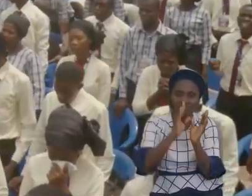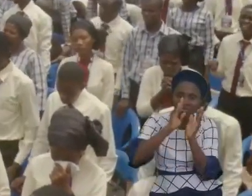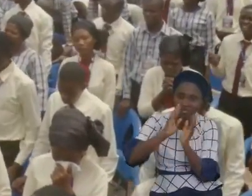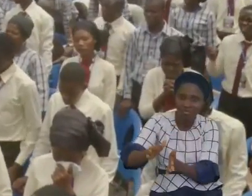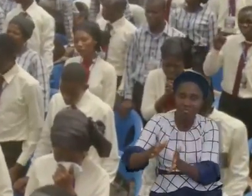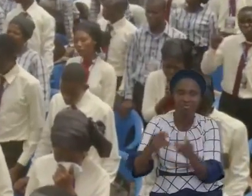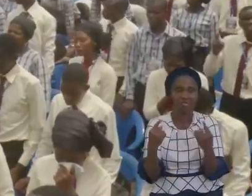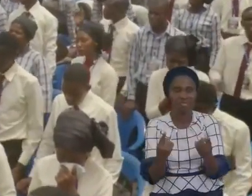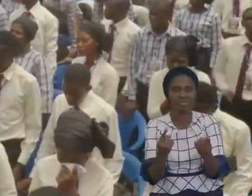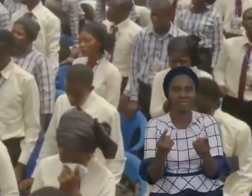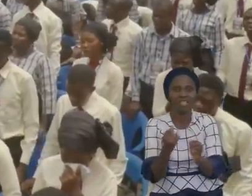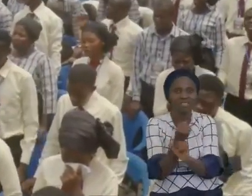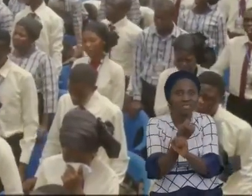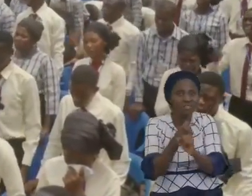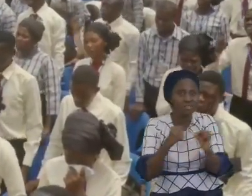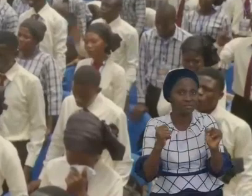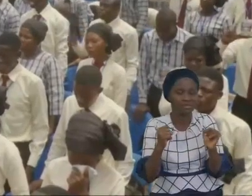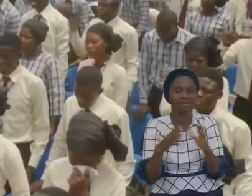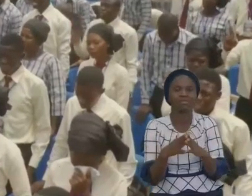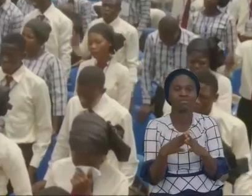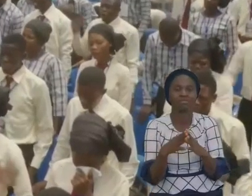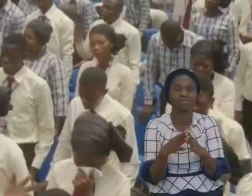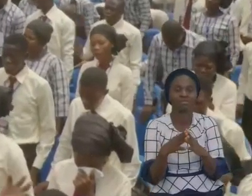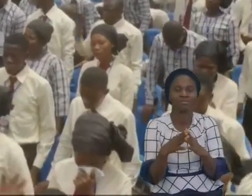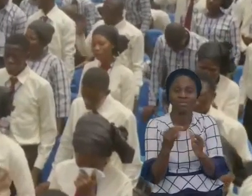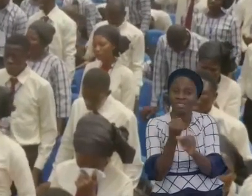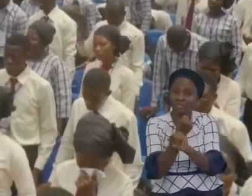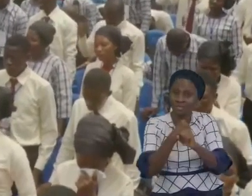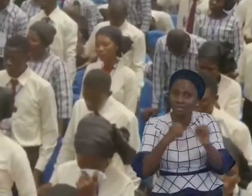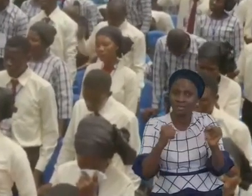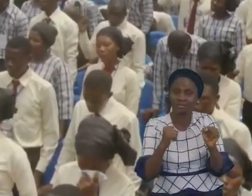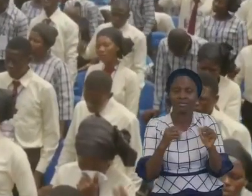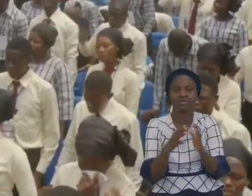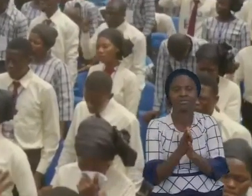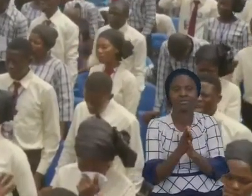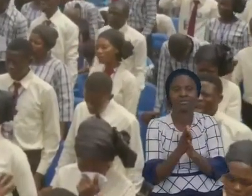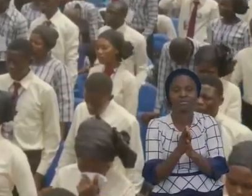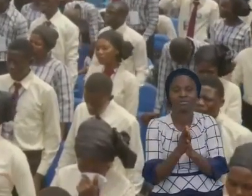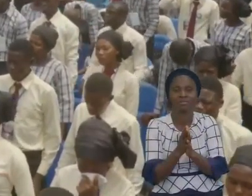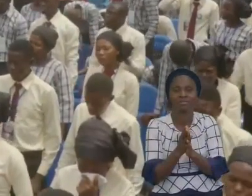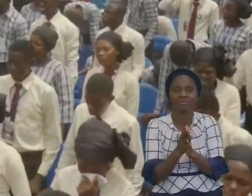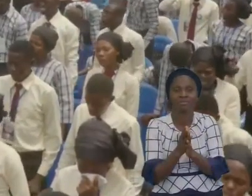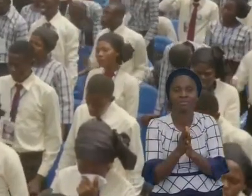Salvation. The first thing He wants you to have.